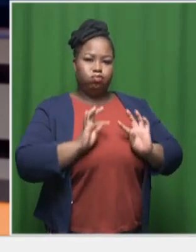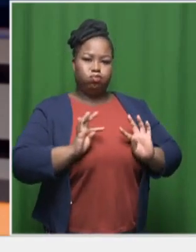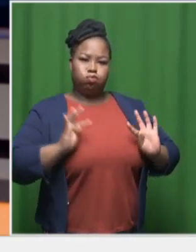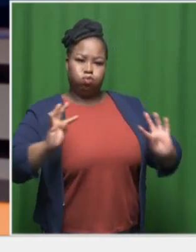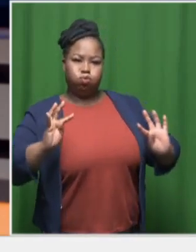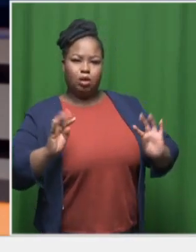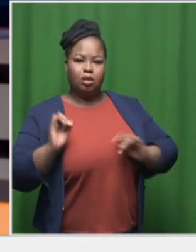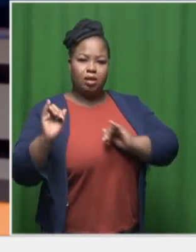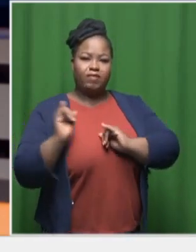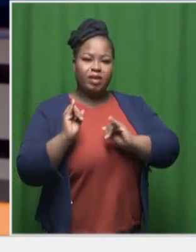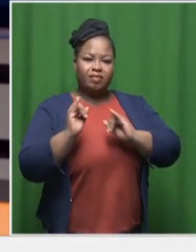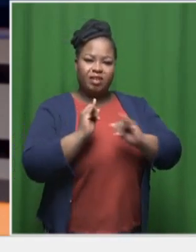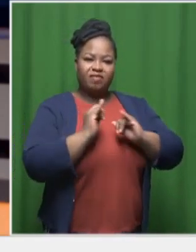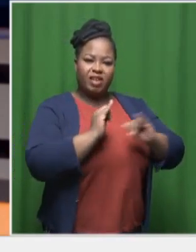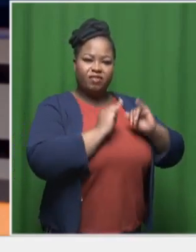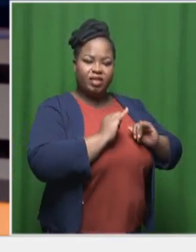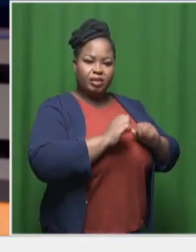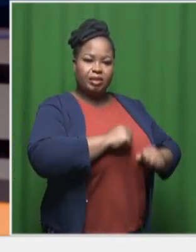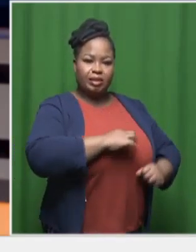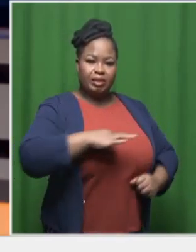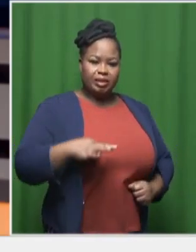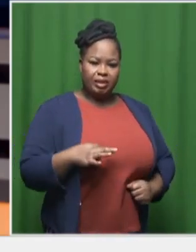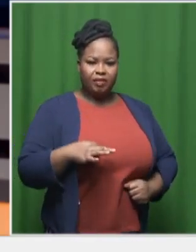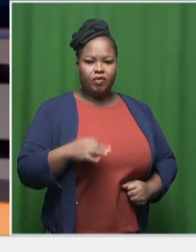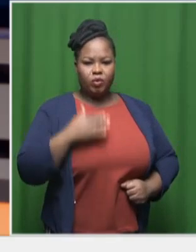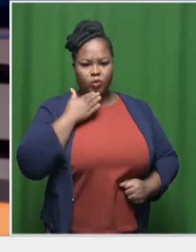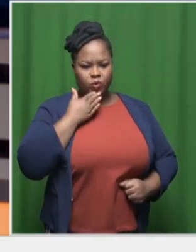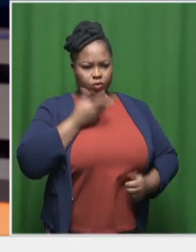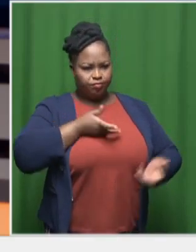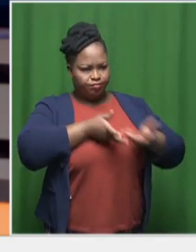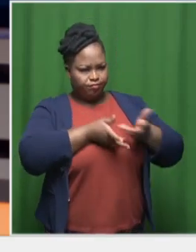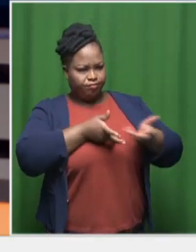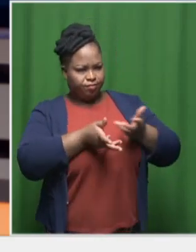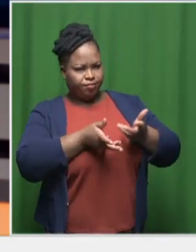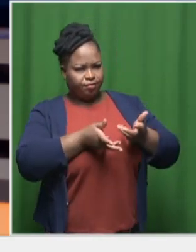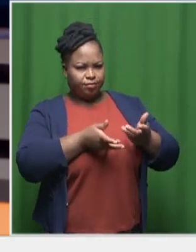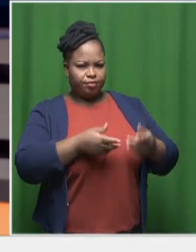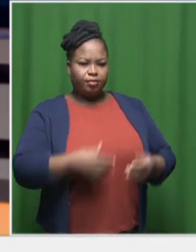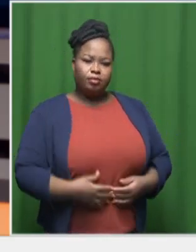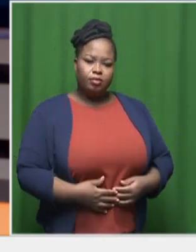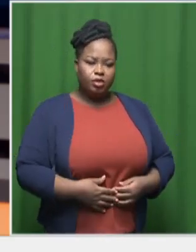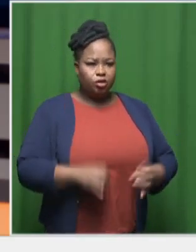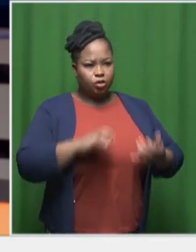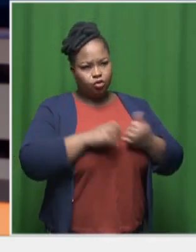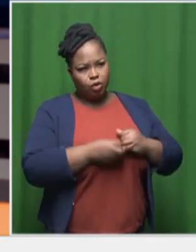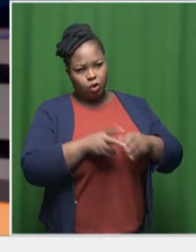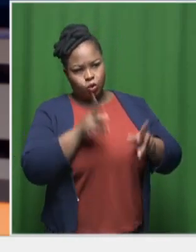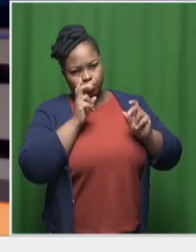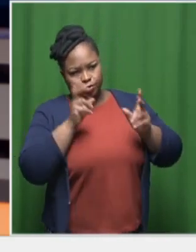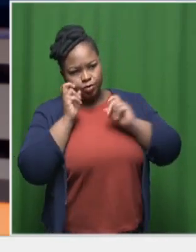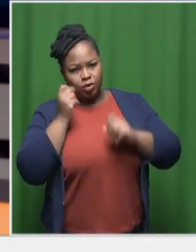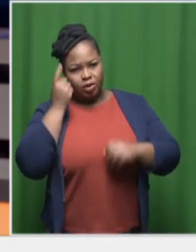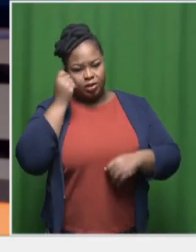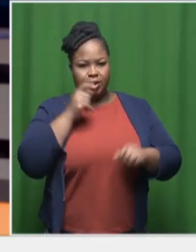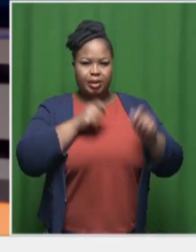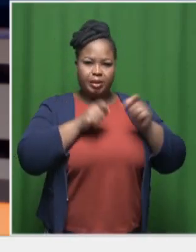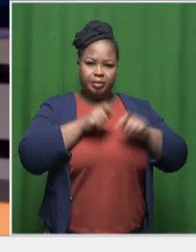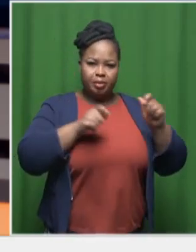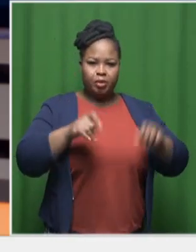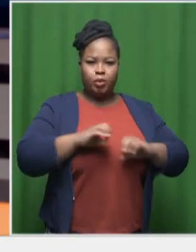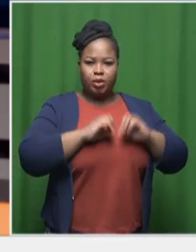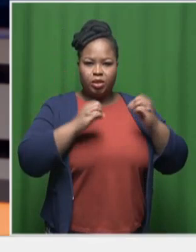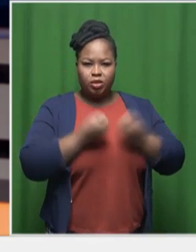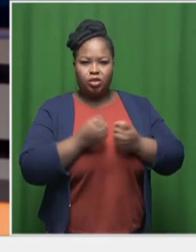where you would invite various employees to come and have a word with you, just getting to know the people, getting to know the organization,